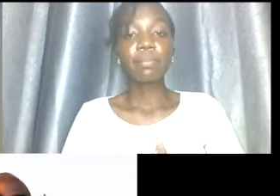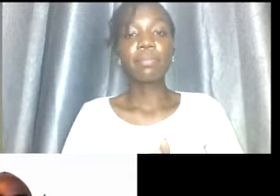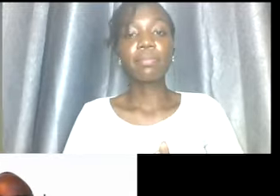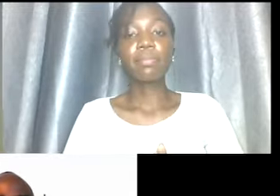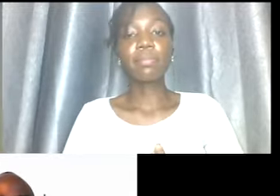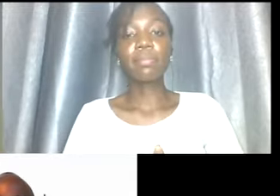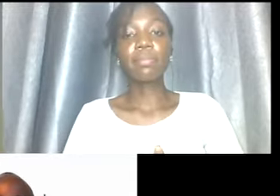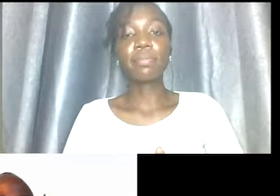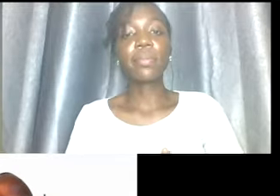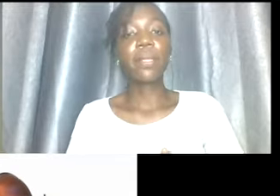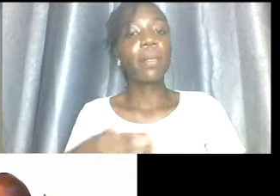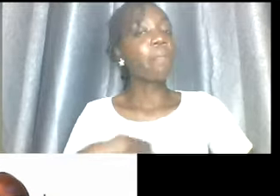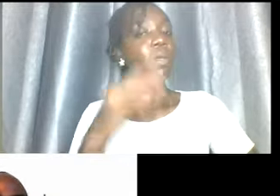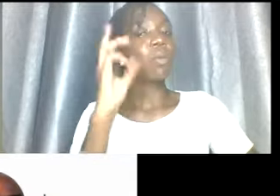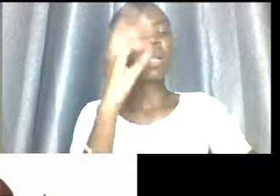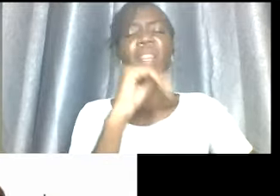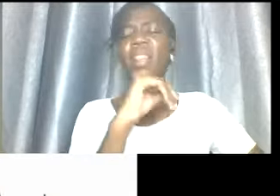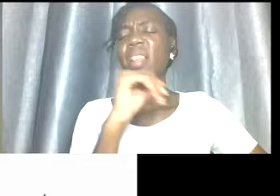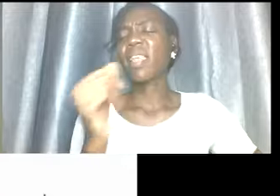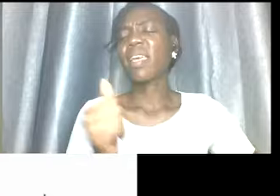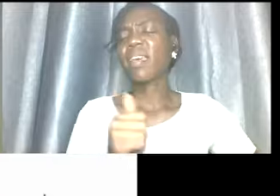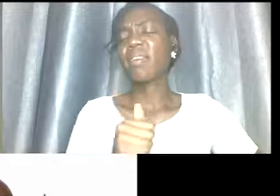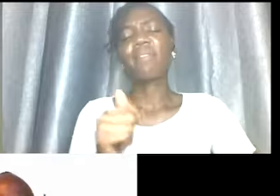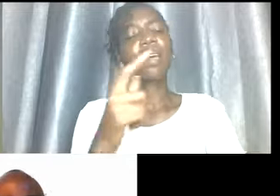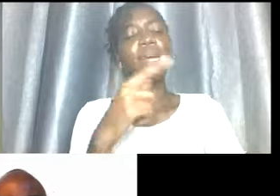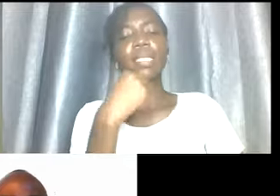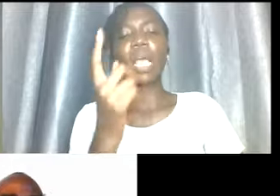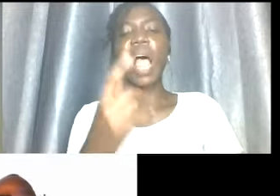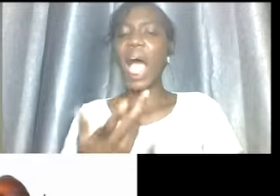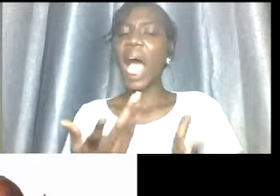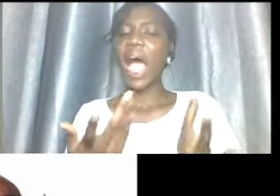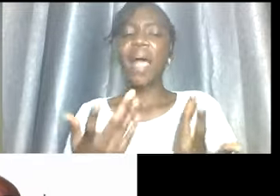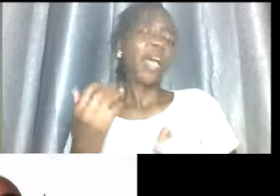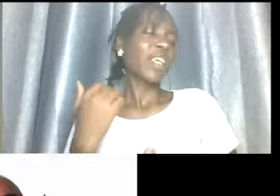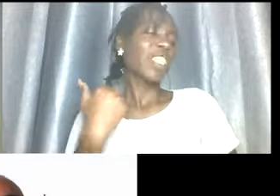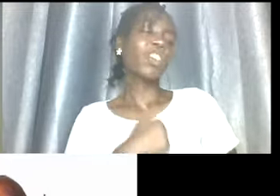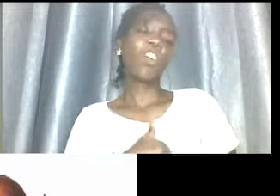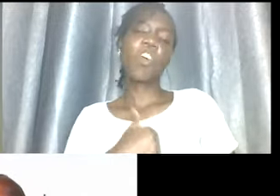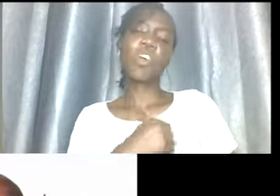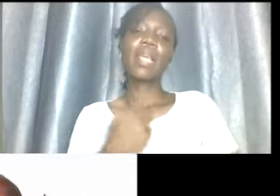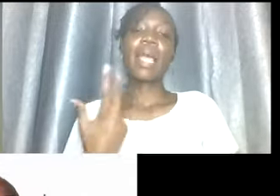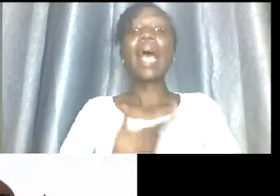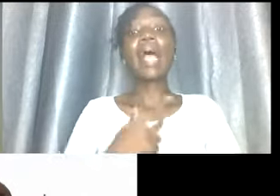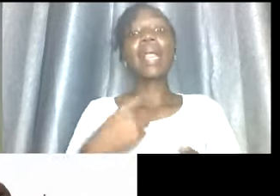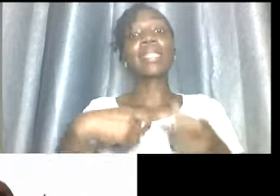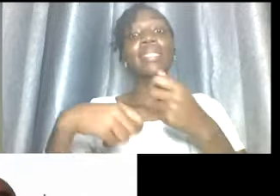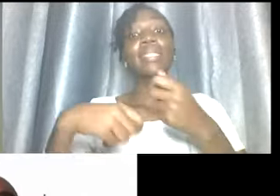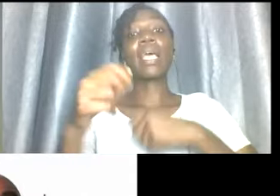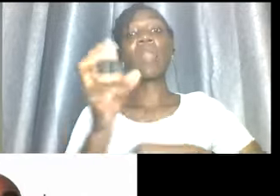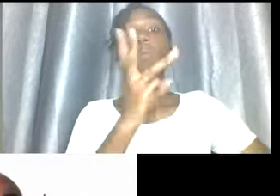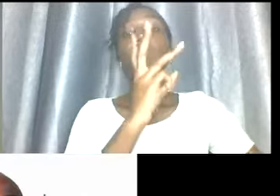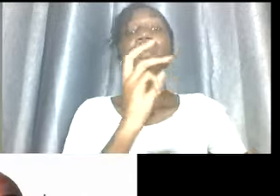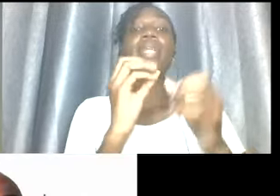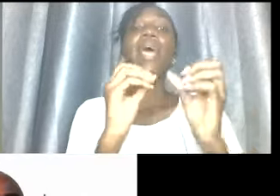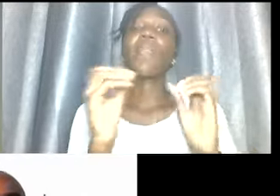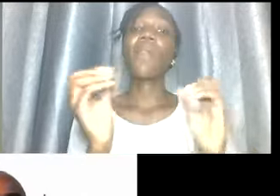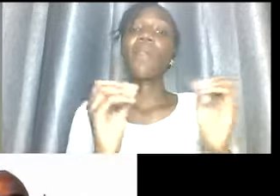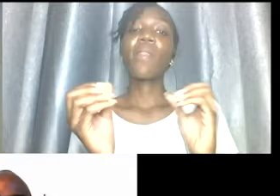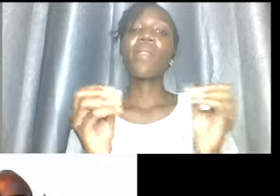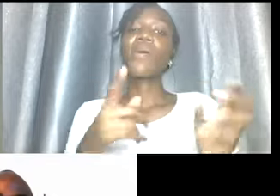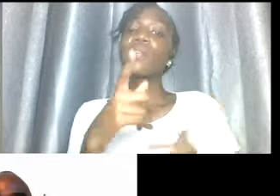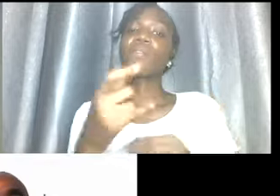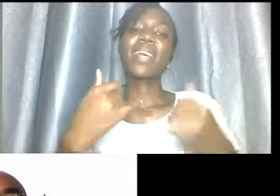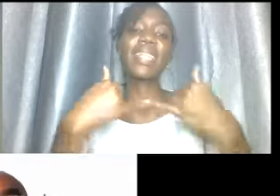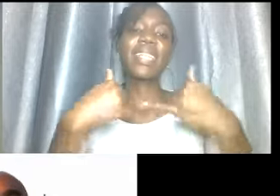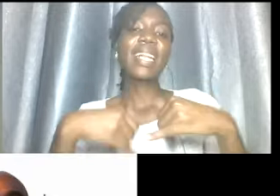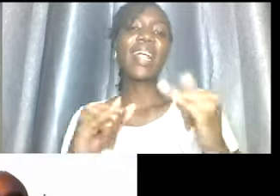I will never tell you, ma'am, I am so sorry, but we do not sell water. Please try Aqua Pure water down the road